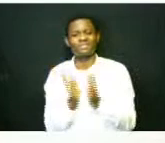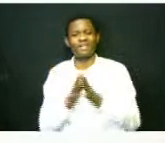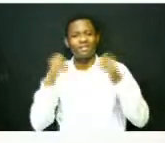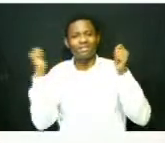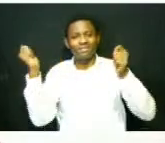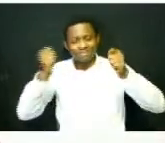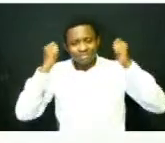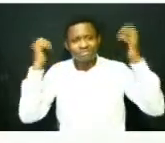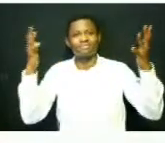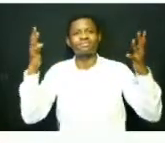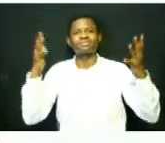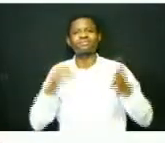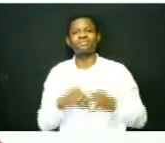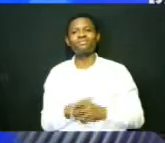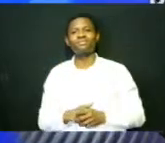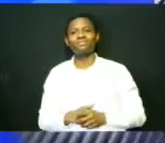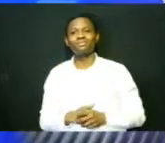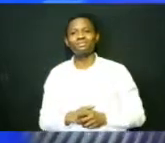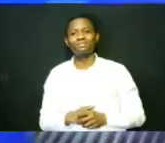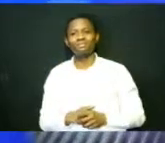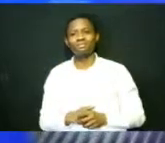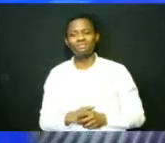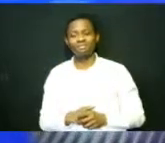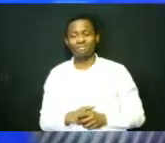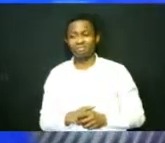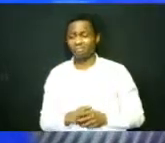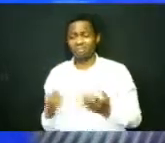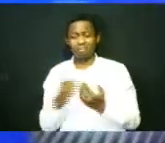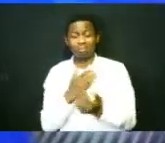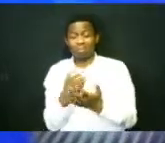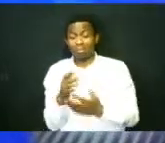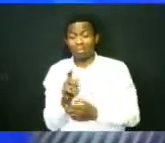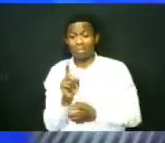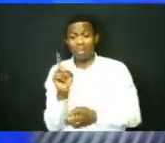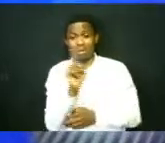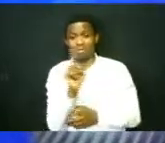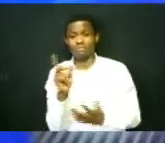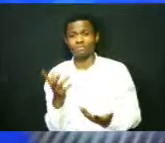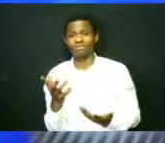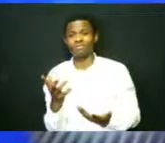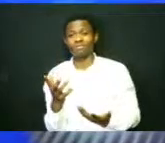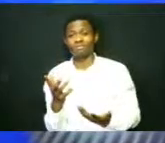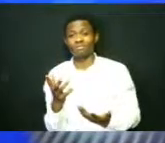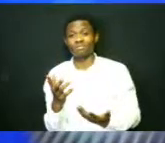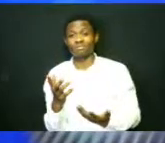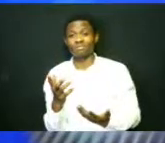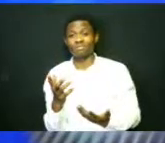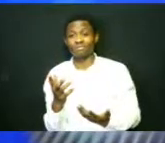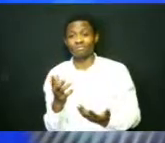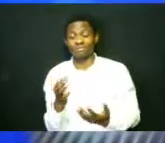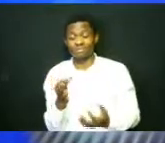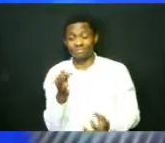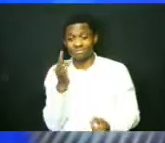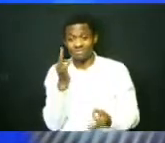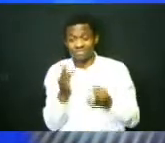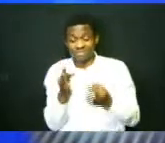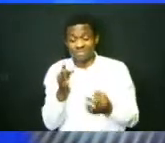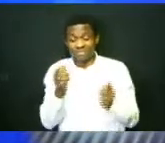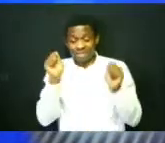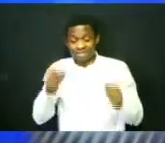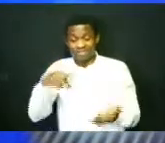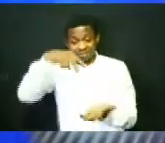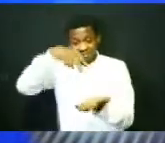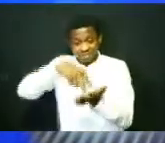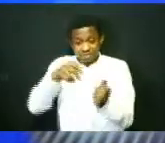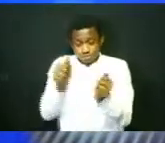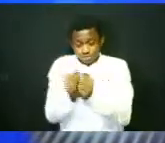Hallelujah. Amen. Wherever you are, if you can stand with your family to your feet. Oh,